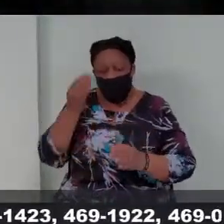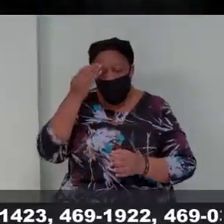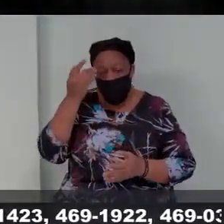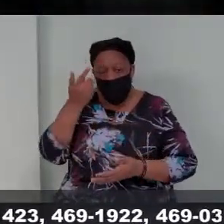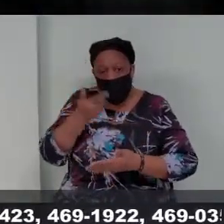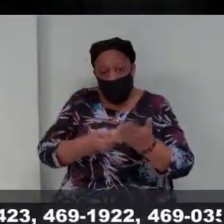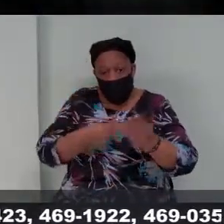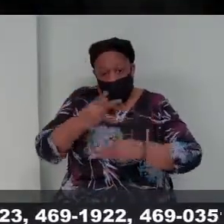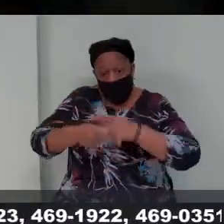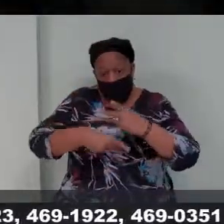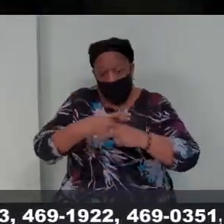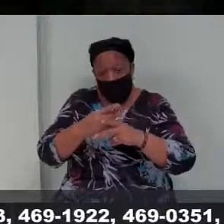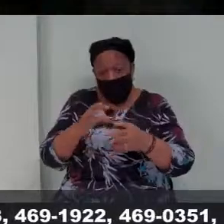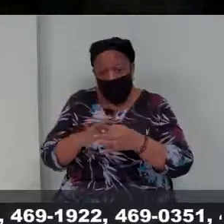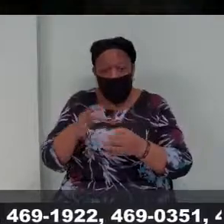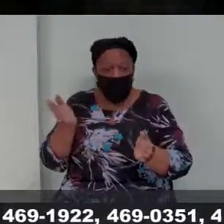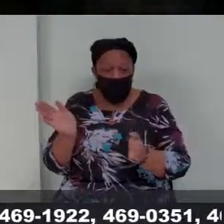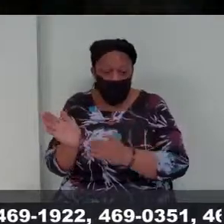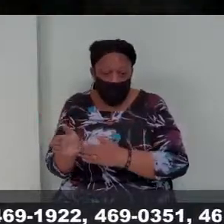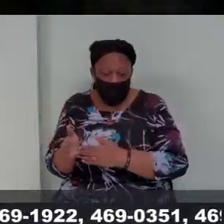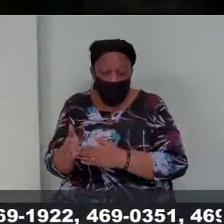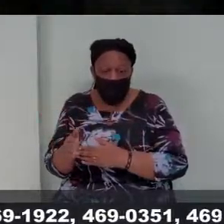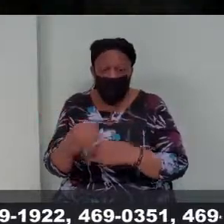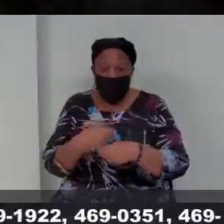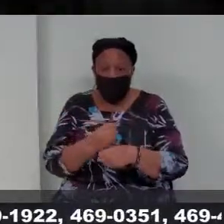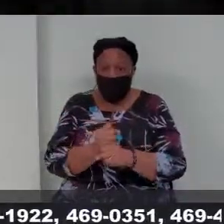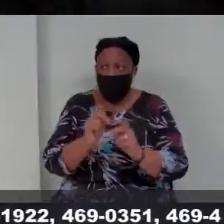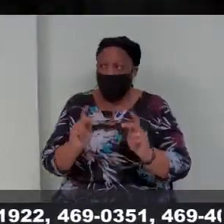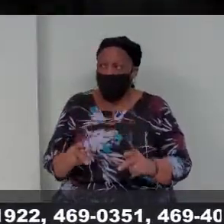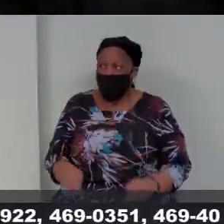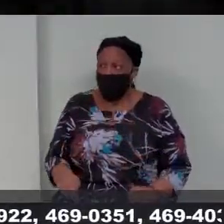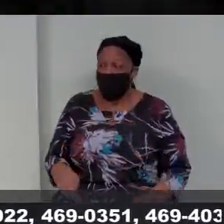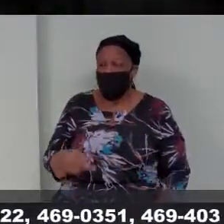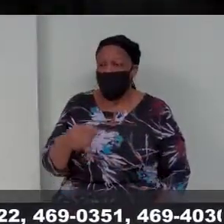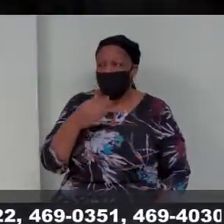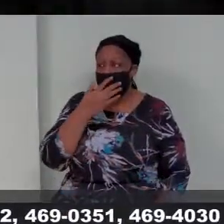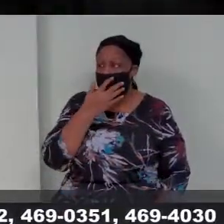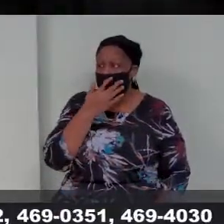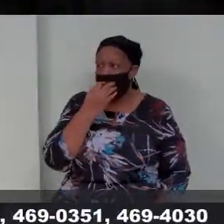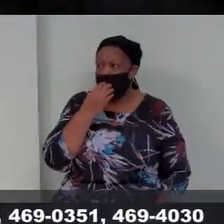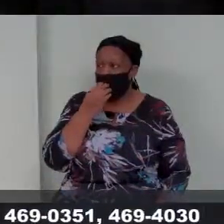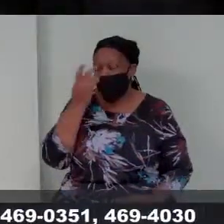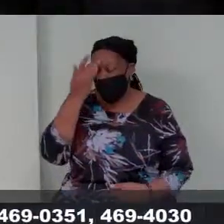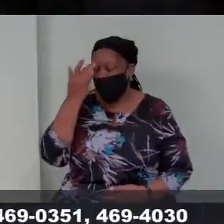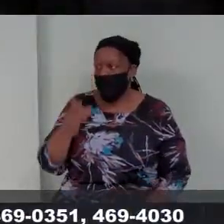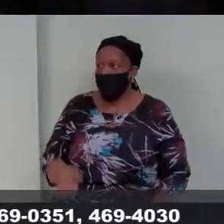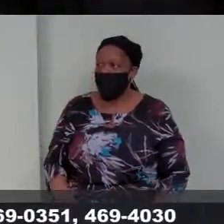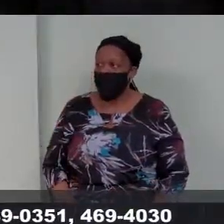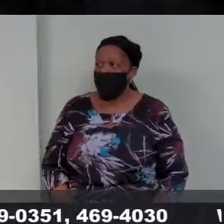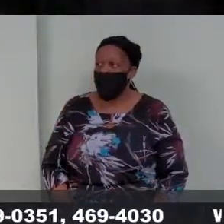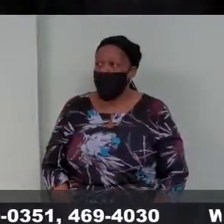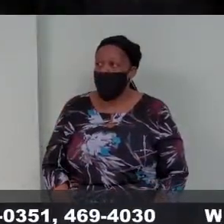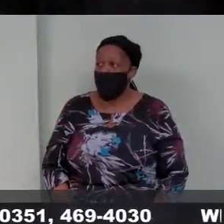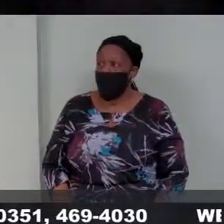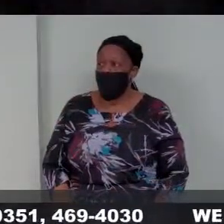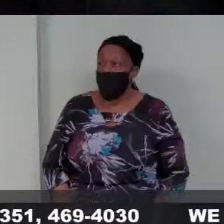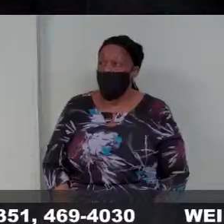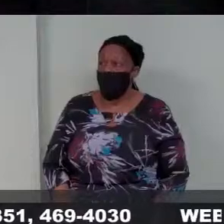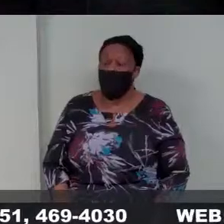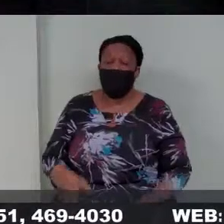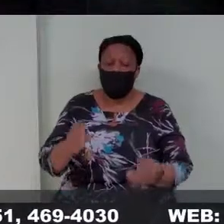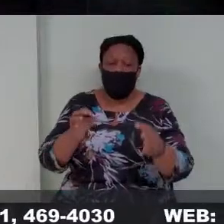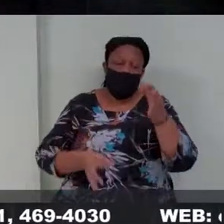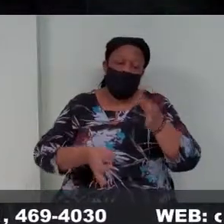Okay. If you're going to do business overseas, well, if I'm going to do